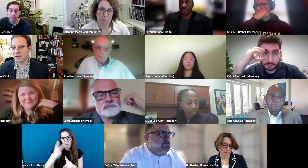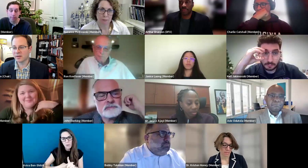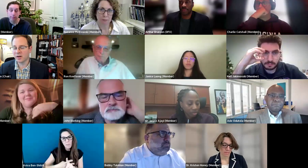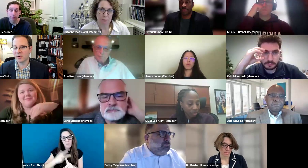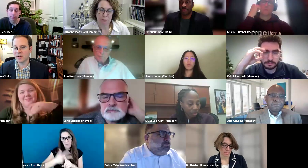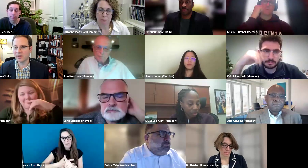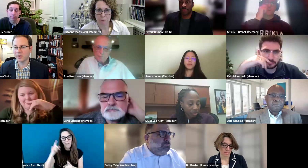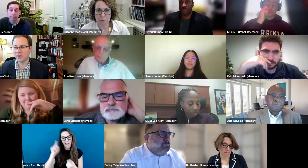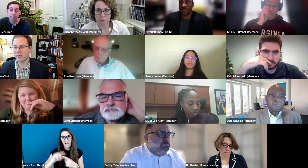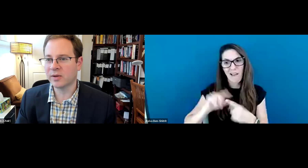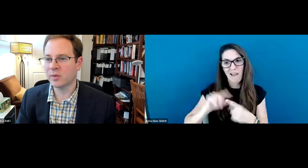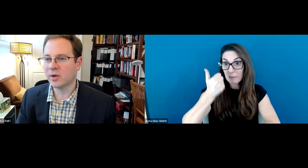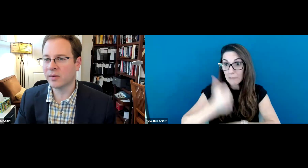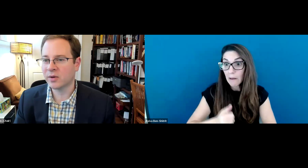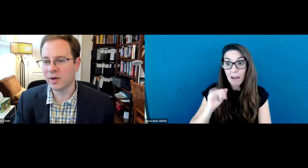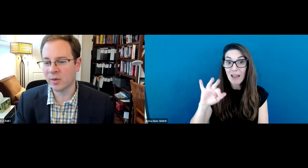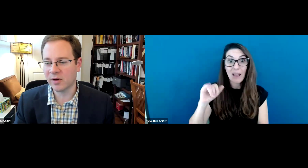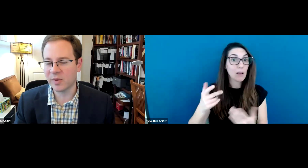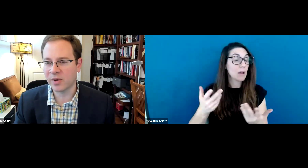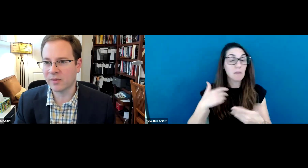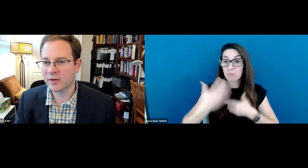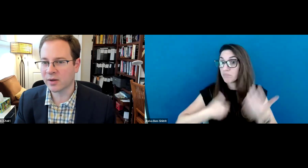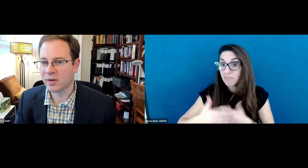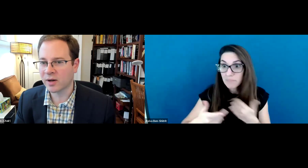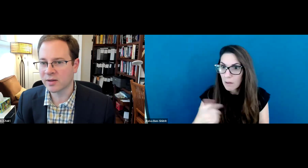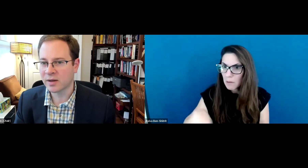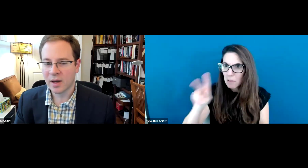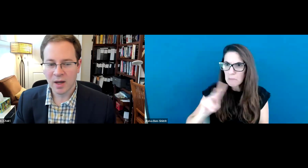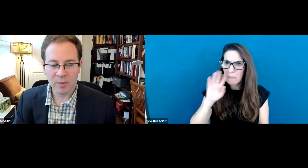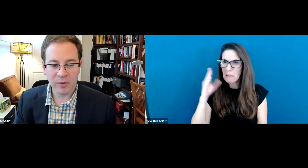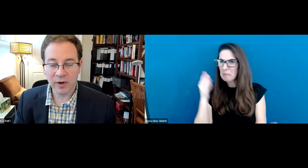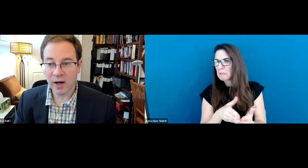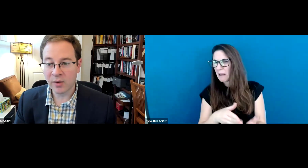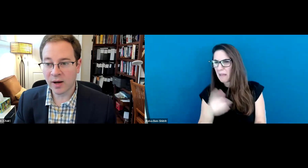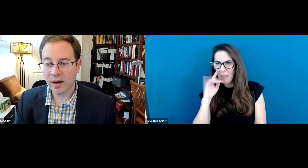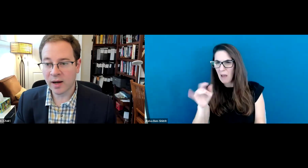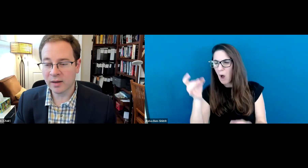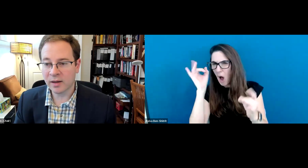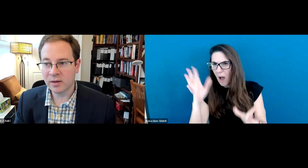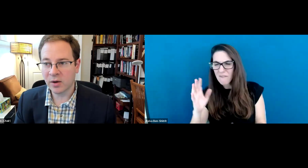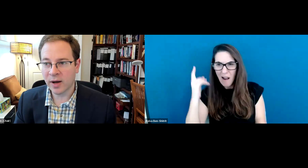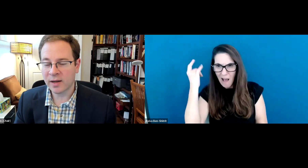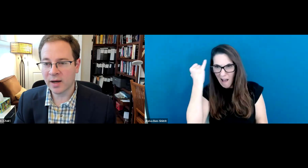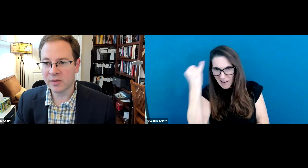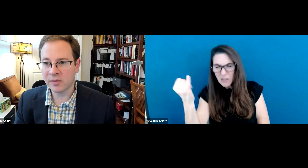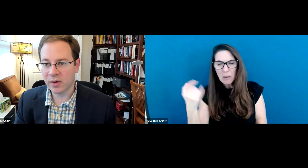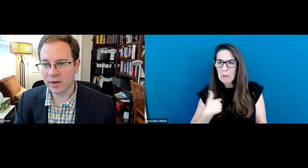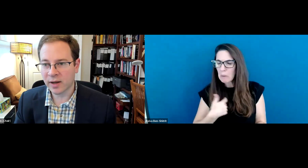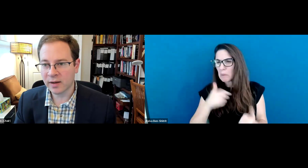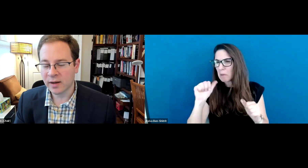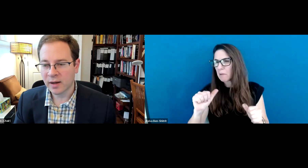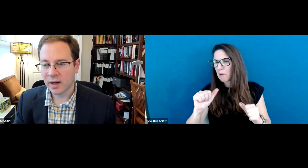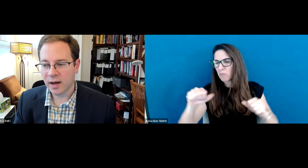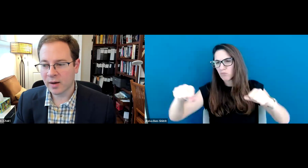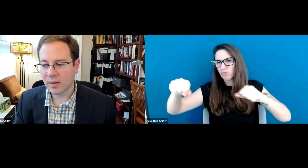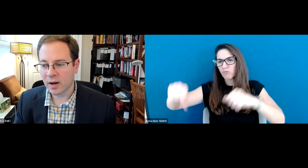out this is a terrible idea, then we don't have to do it that way if people have second thoughts. But for now, I'd like to go ahead and have us vote on